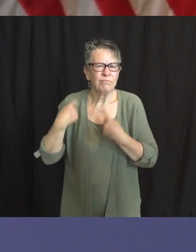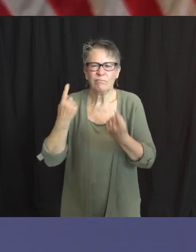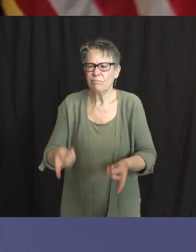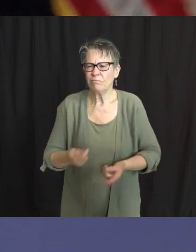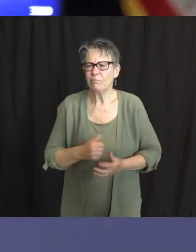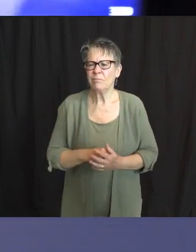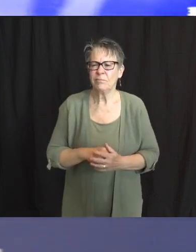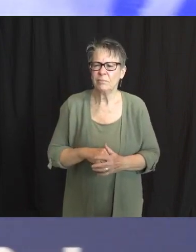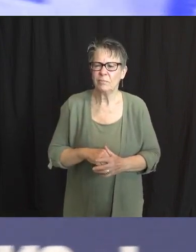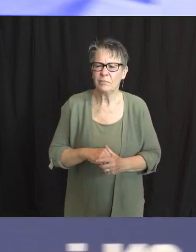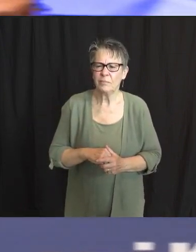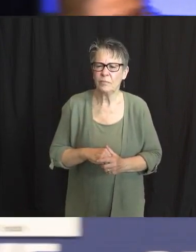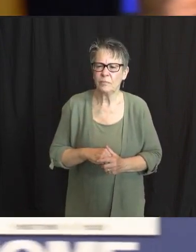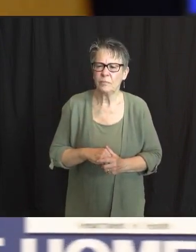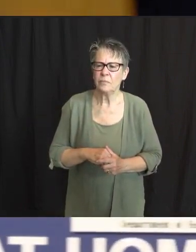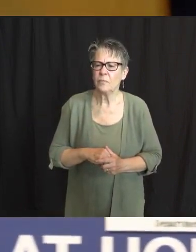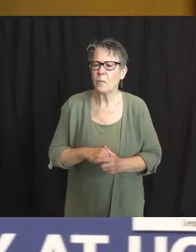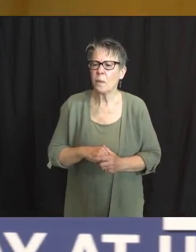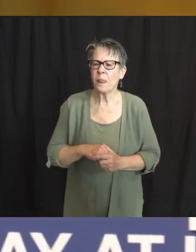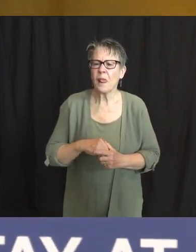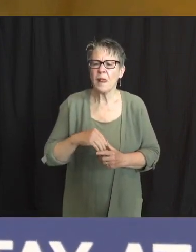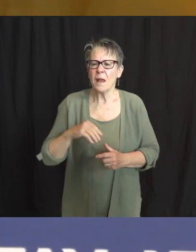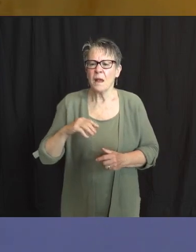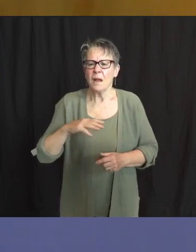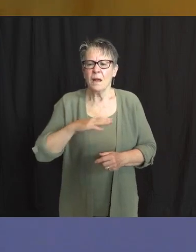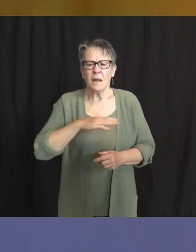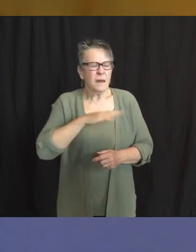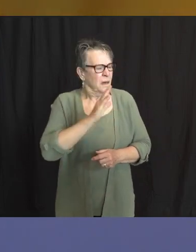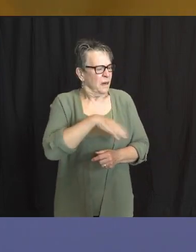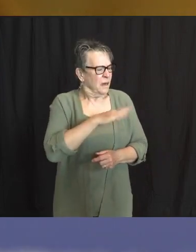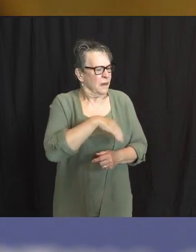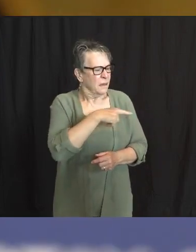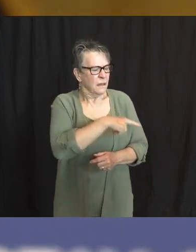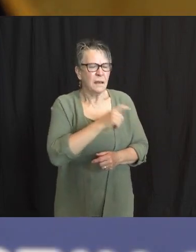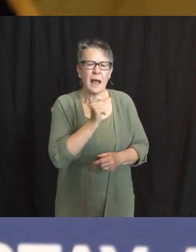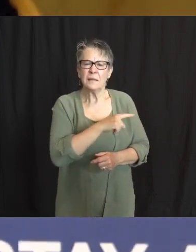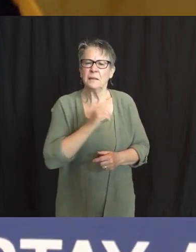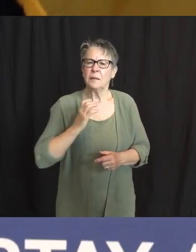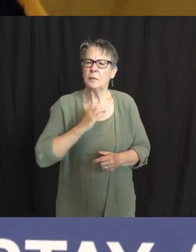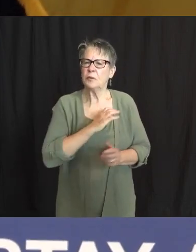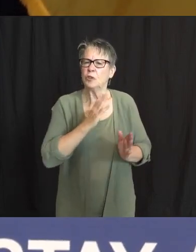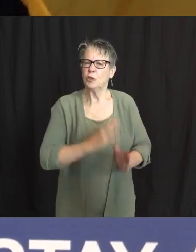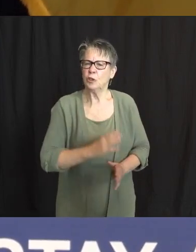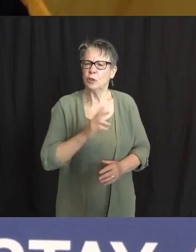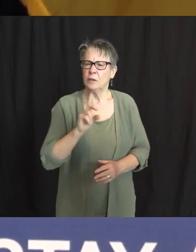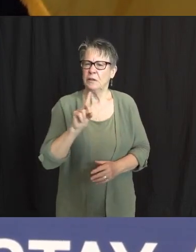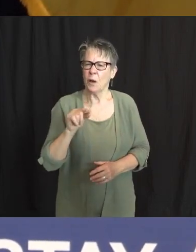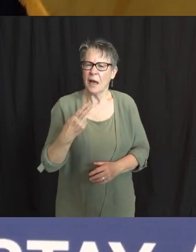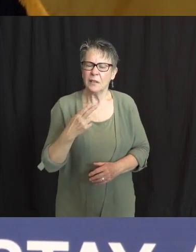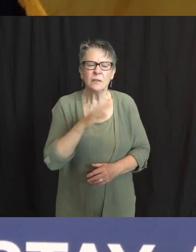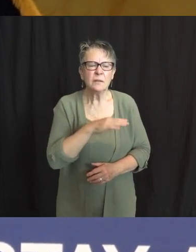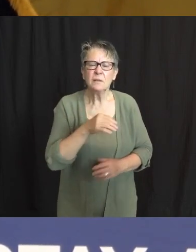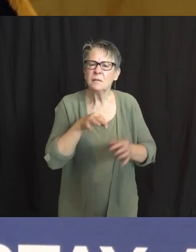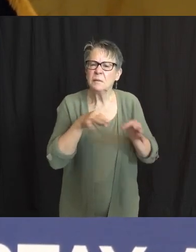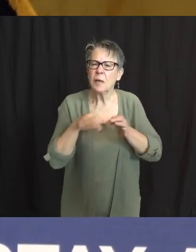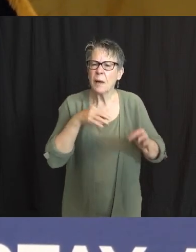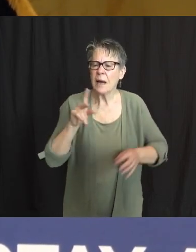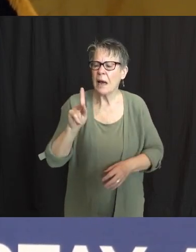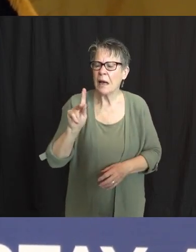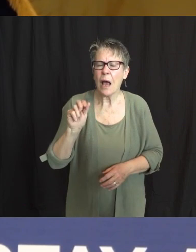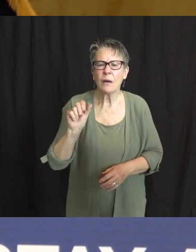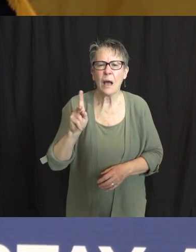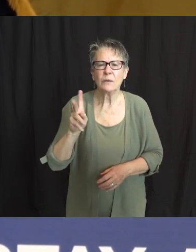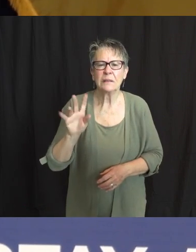now have 11 cases in New Jersey of pediatric inflammatory syndrome, multi-system pediatric inflammatory